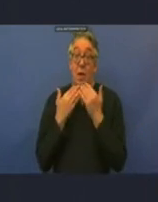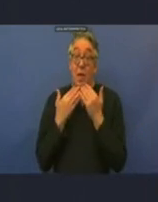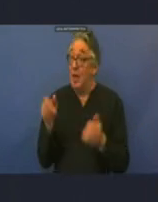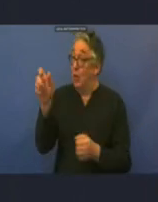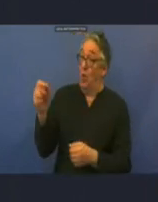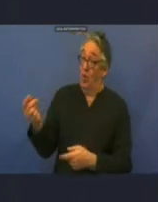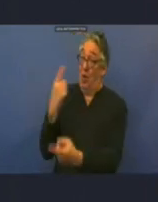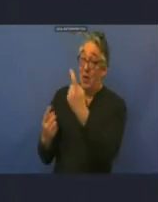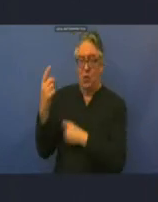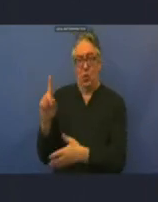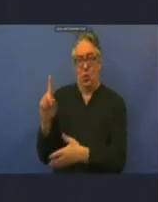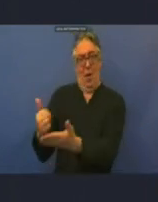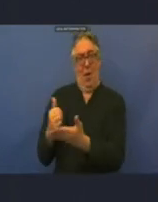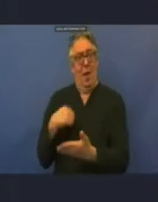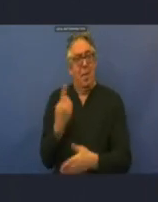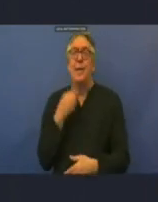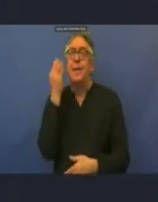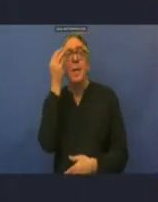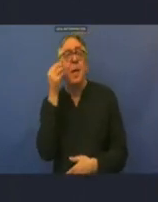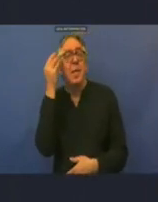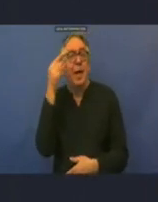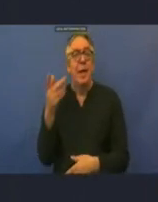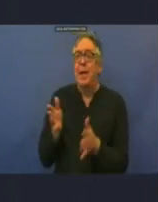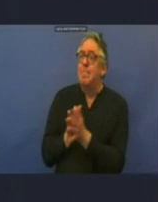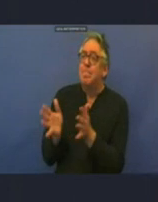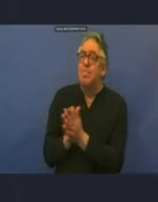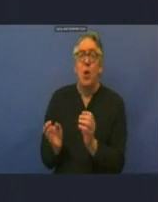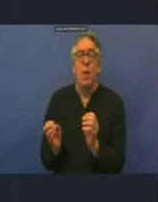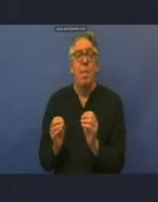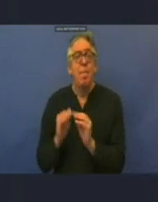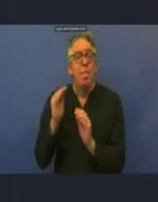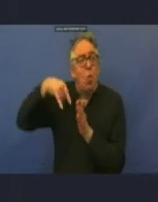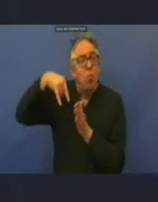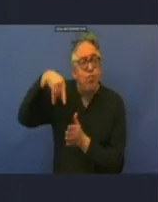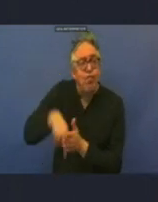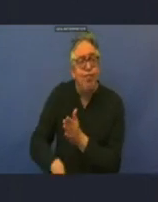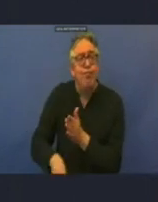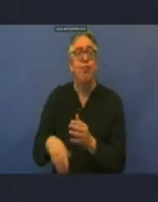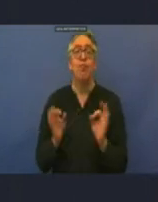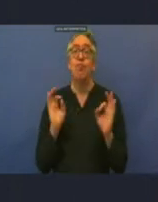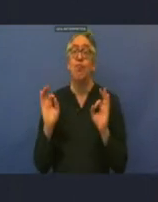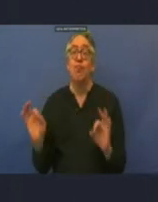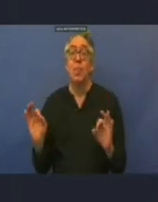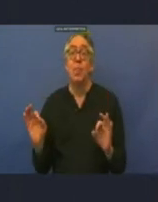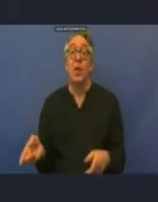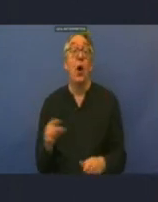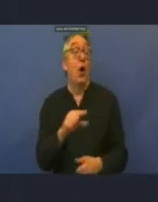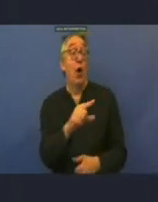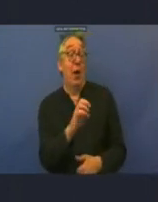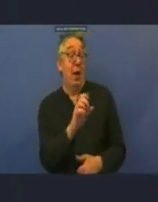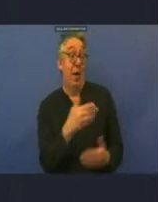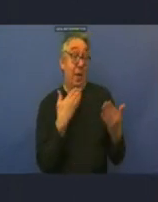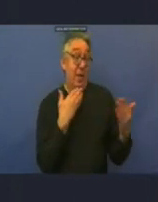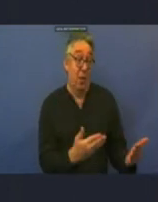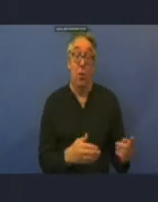think and explain a little bit more about the program. Thanks to Gael and Luciano